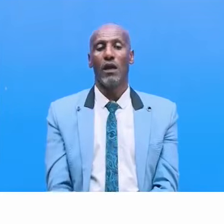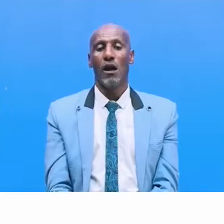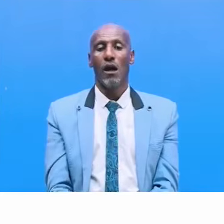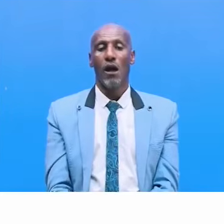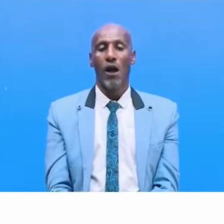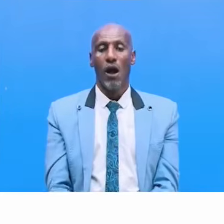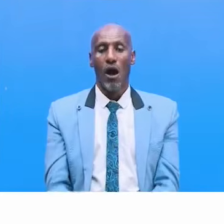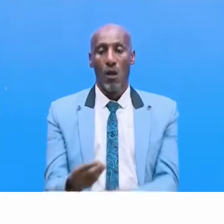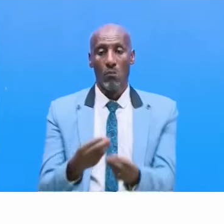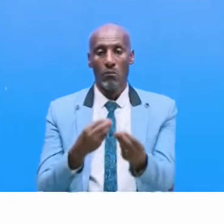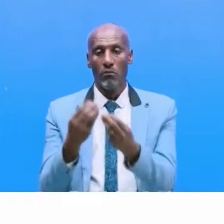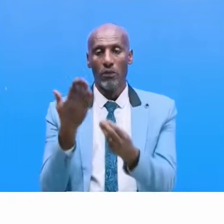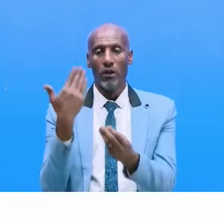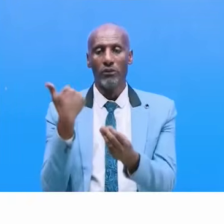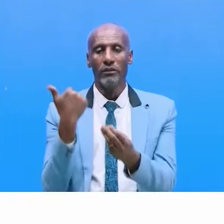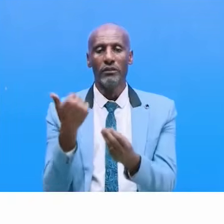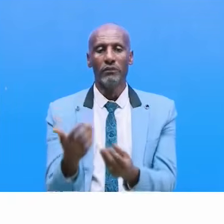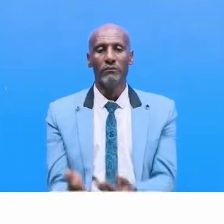bought